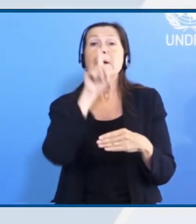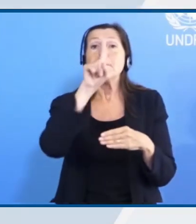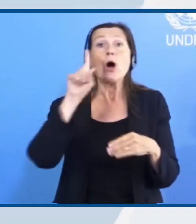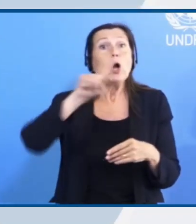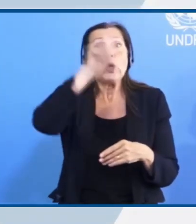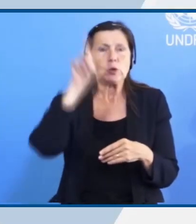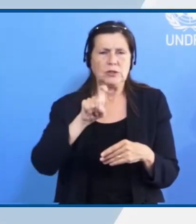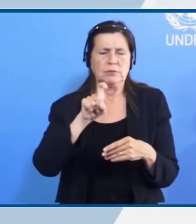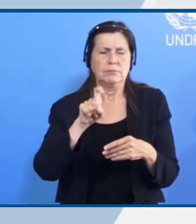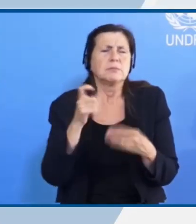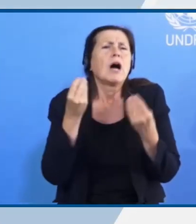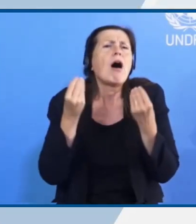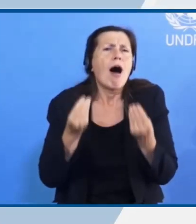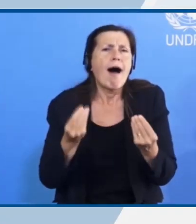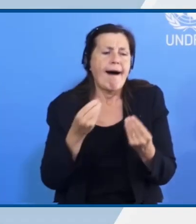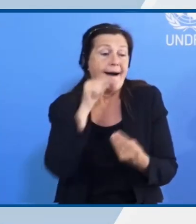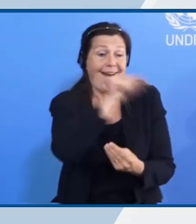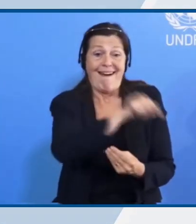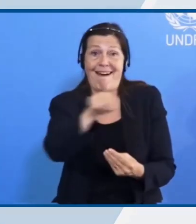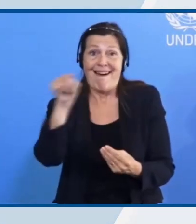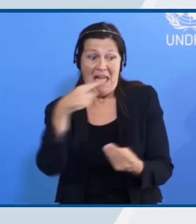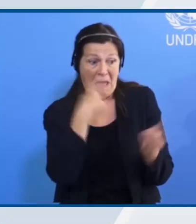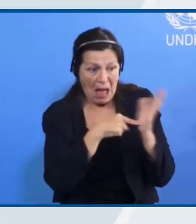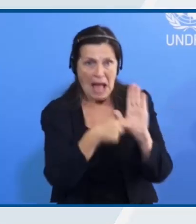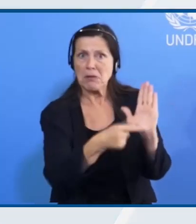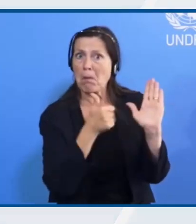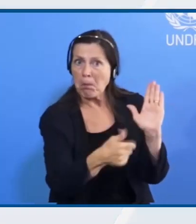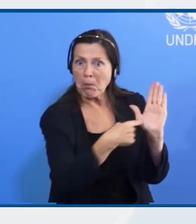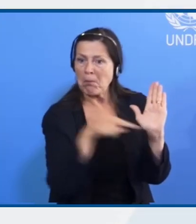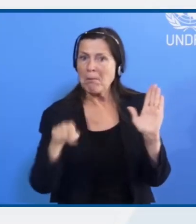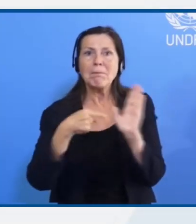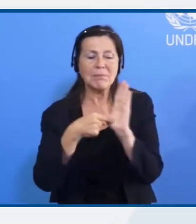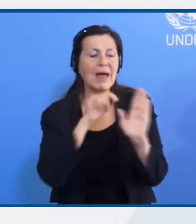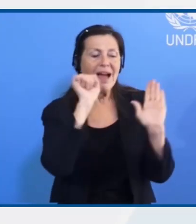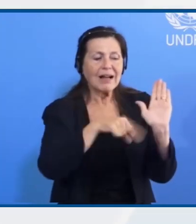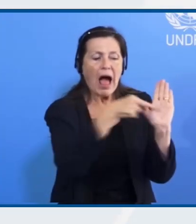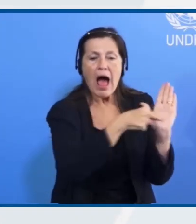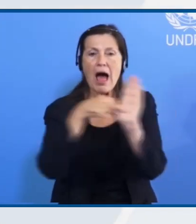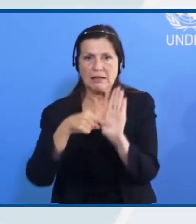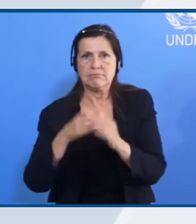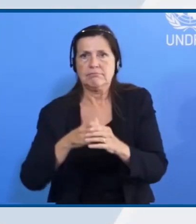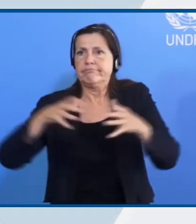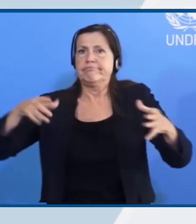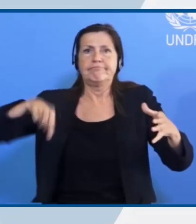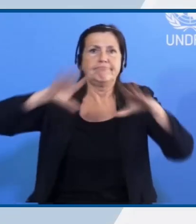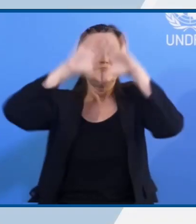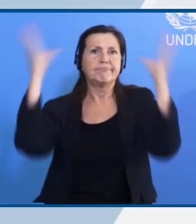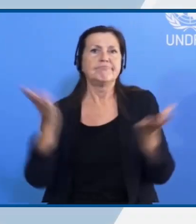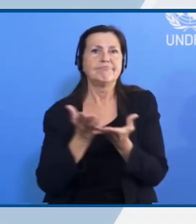remains, how can these examples be increased and scaled up to the level that we actually need?